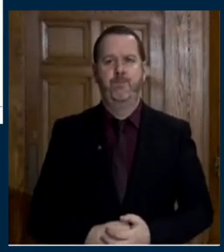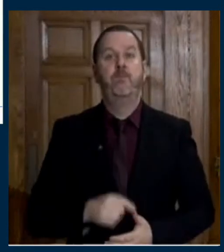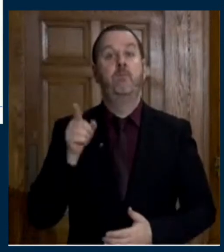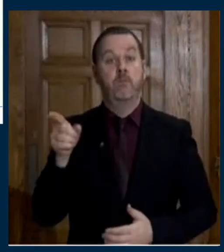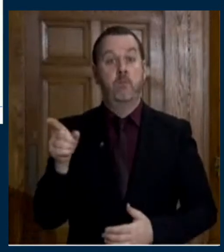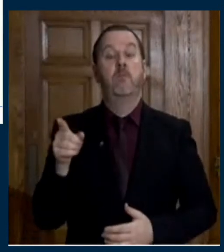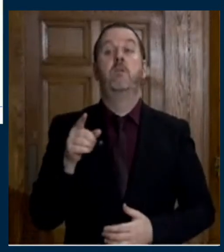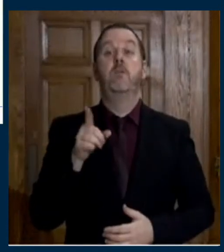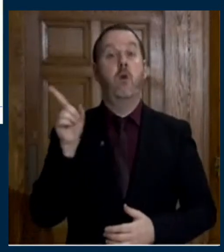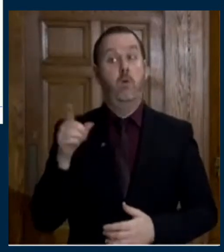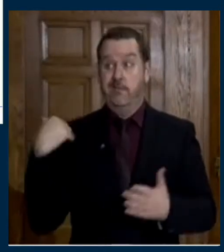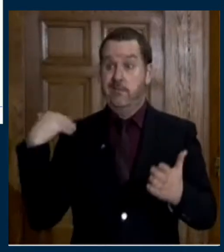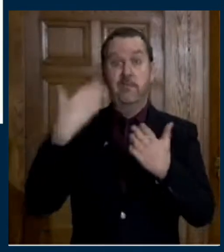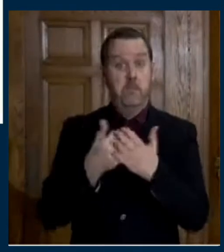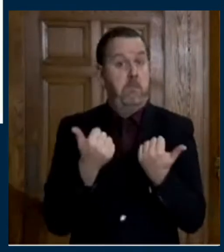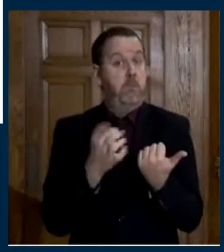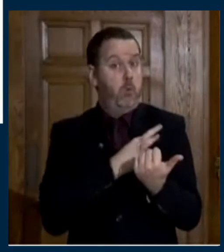and encouraging.